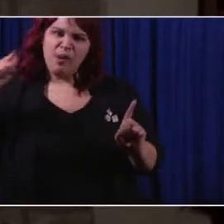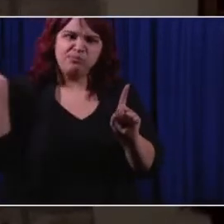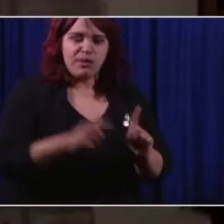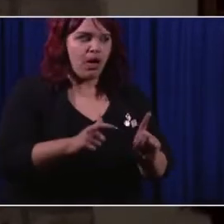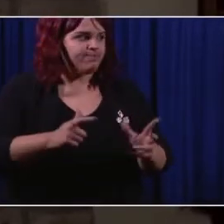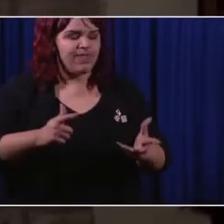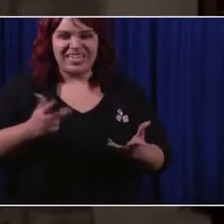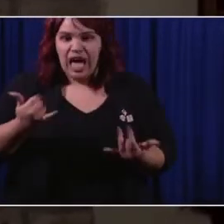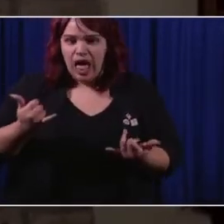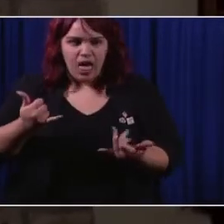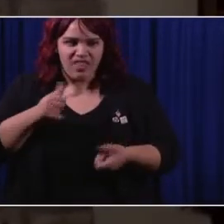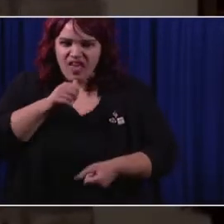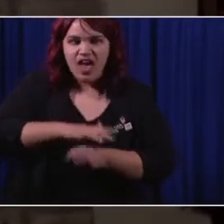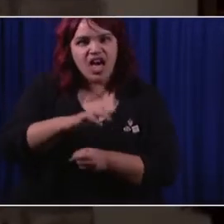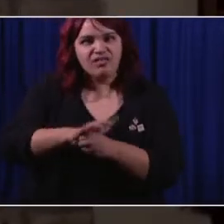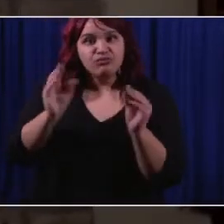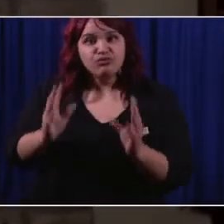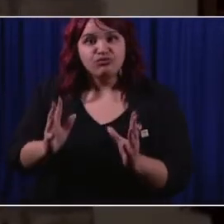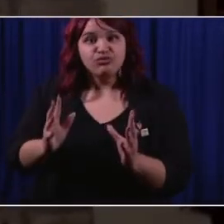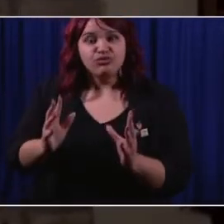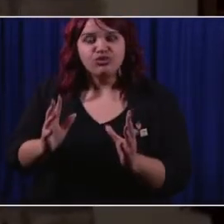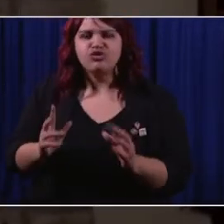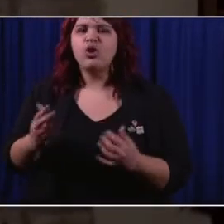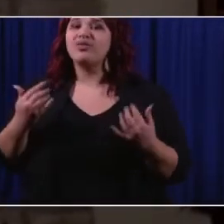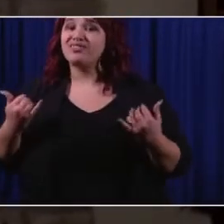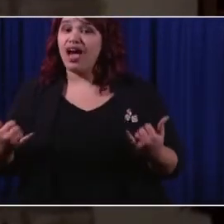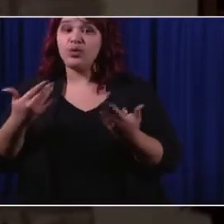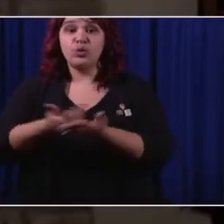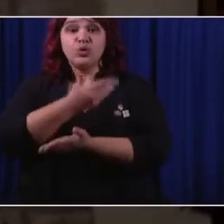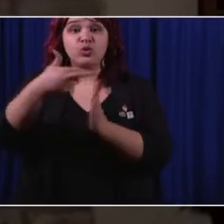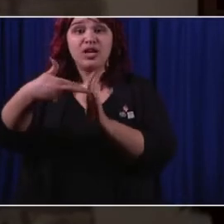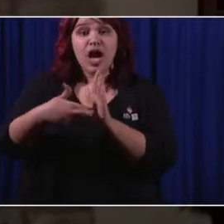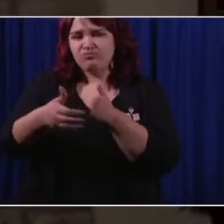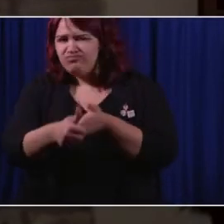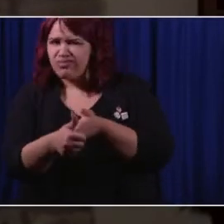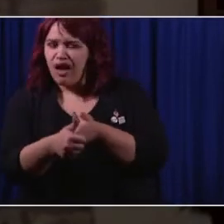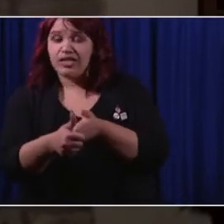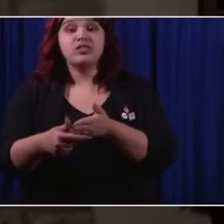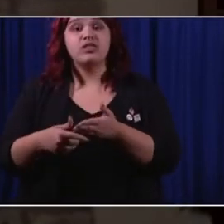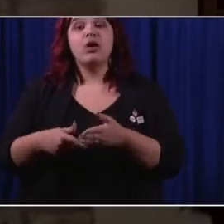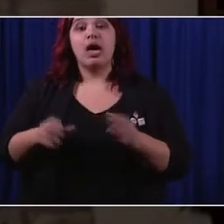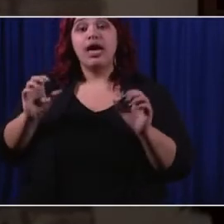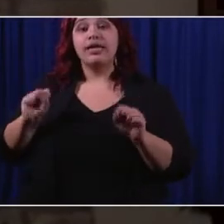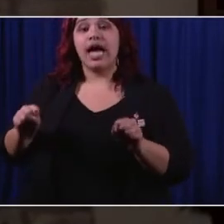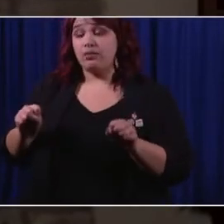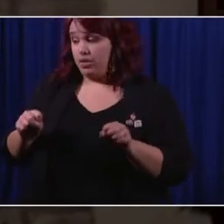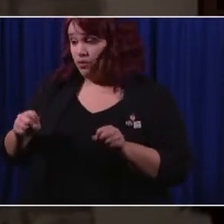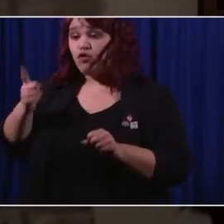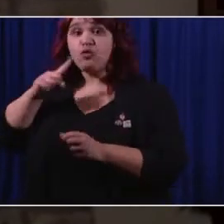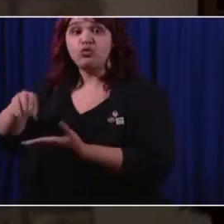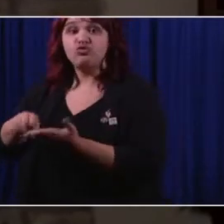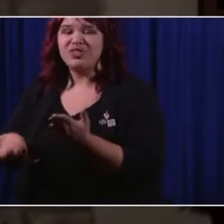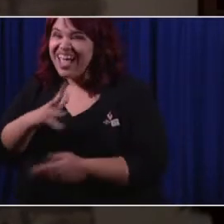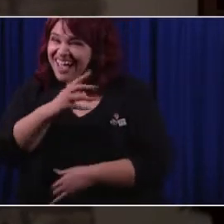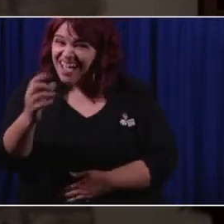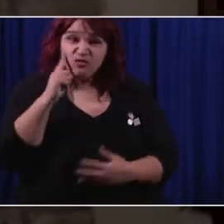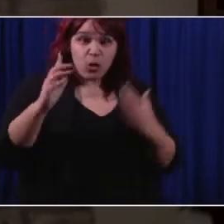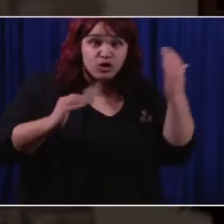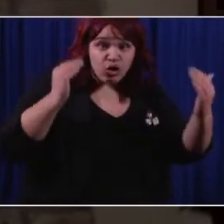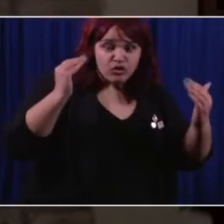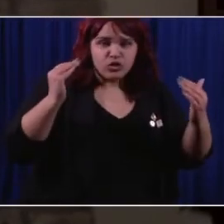this new guidance only apply to students in classroom settings, or will it also extend to adults in classroom settings as well?